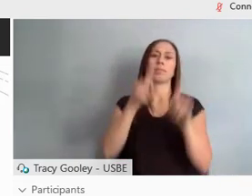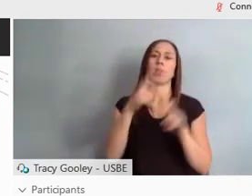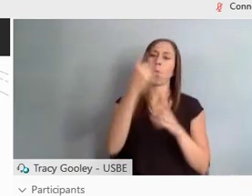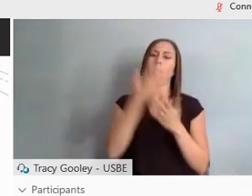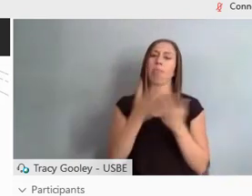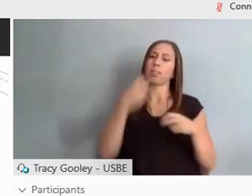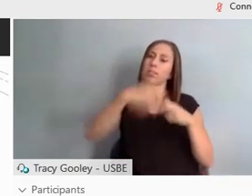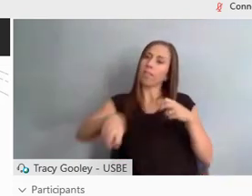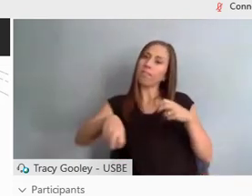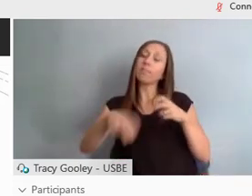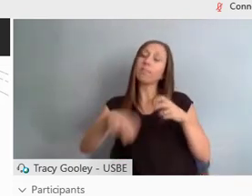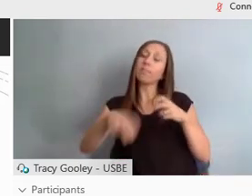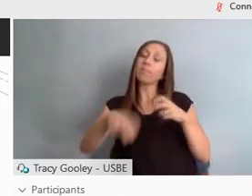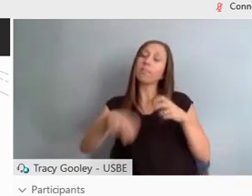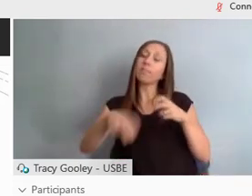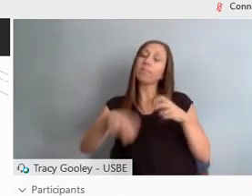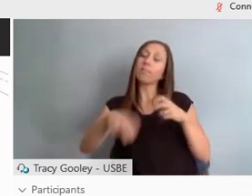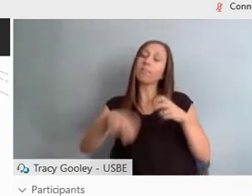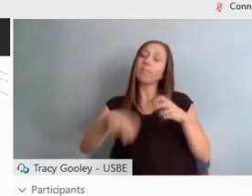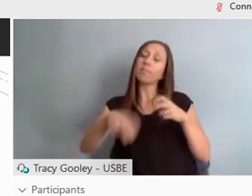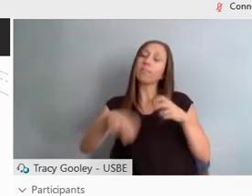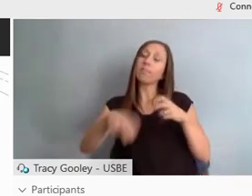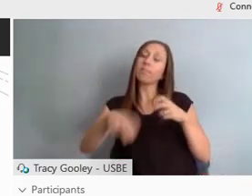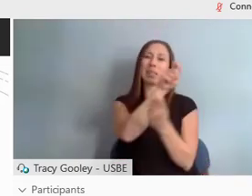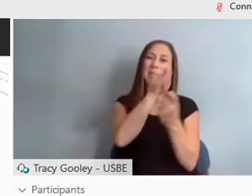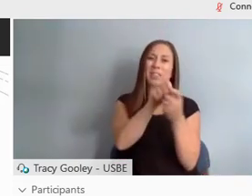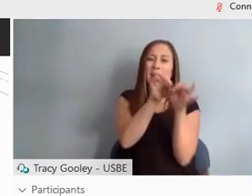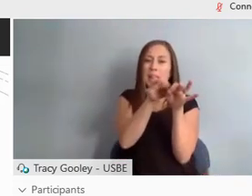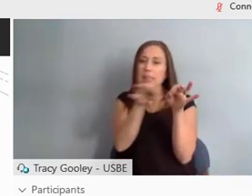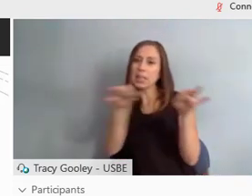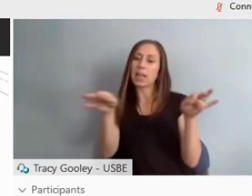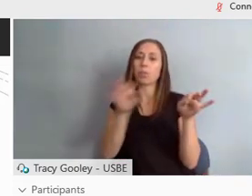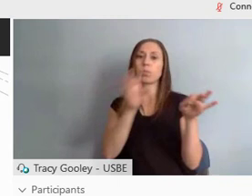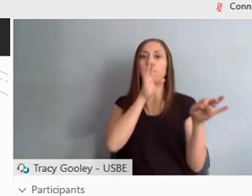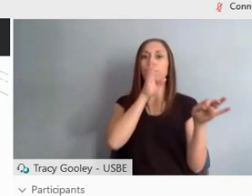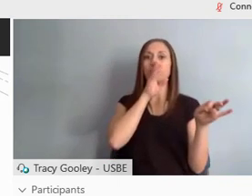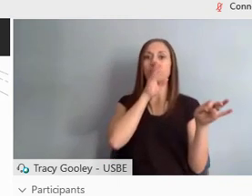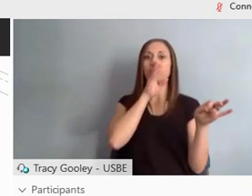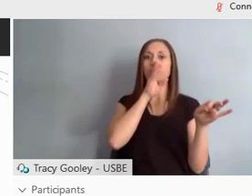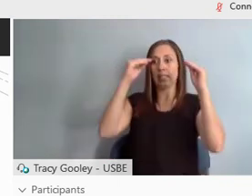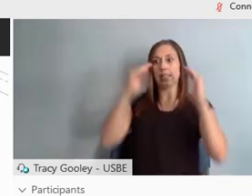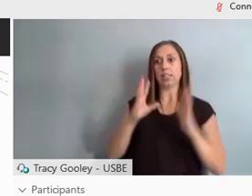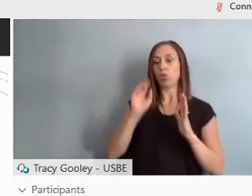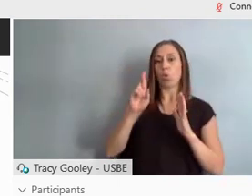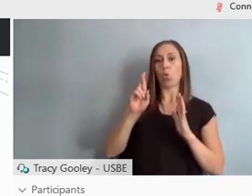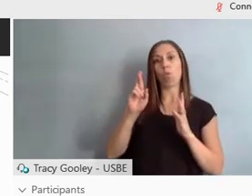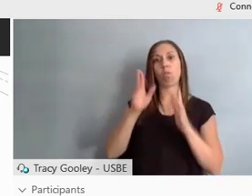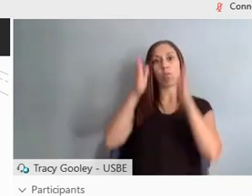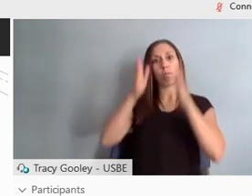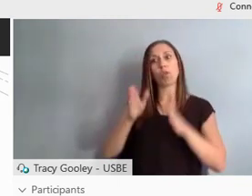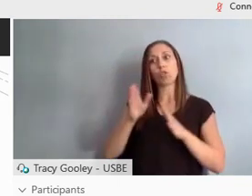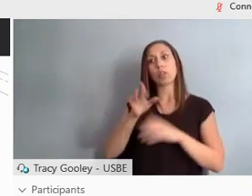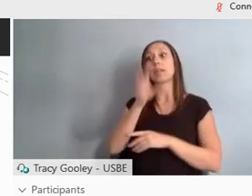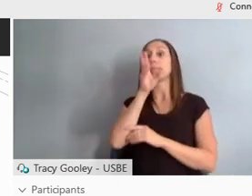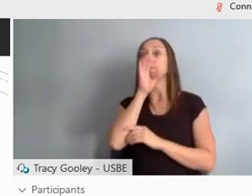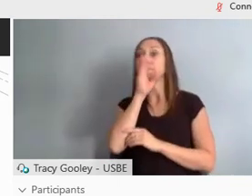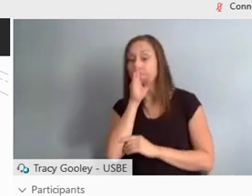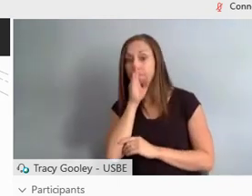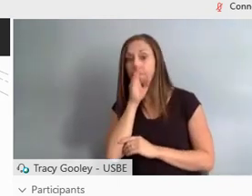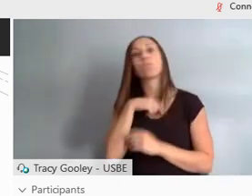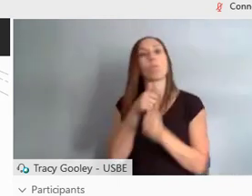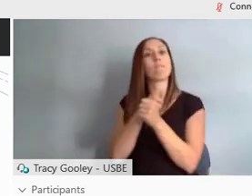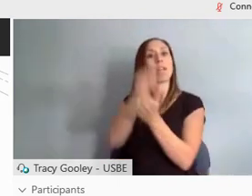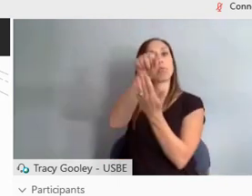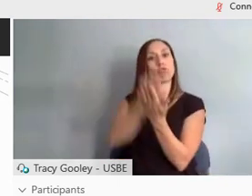gets tricky is the language. There is specific language in there that says what the administrator or the teacher can say to the student. There's a